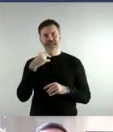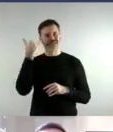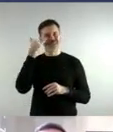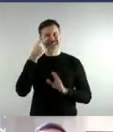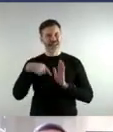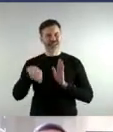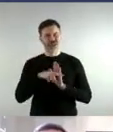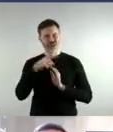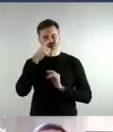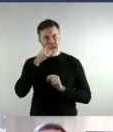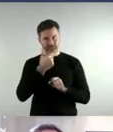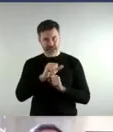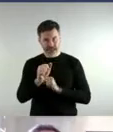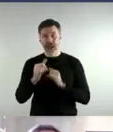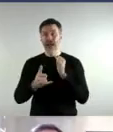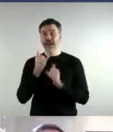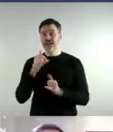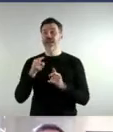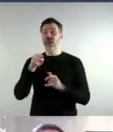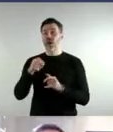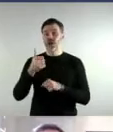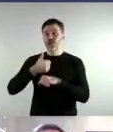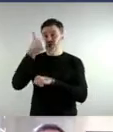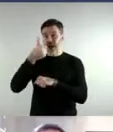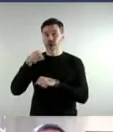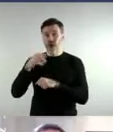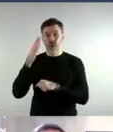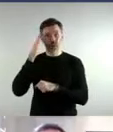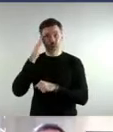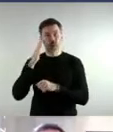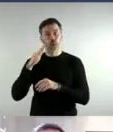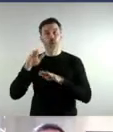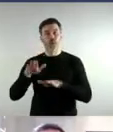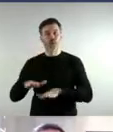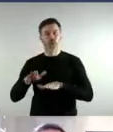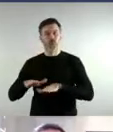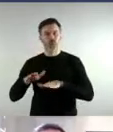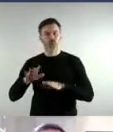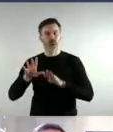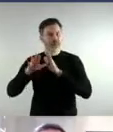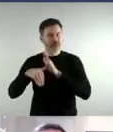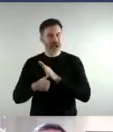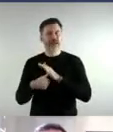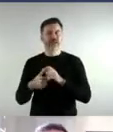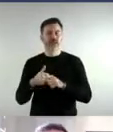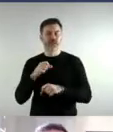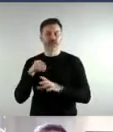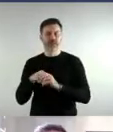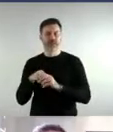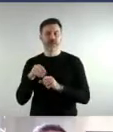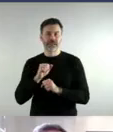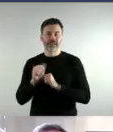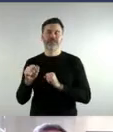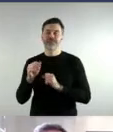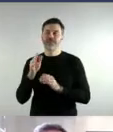which of course is not necessarily a disadvantage, but if it's a local person, of course it provides a lot of additional